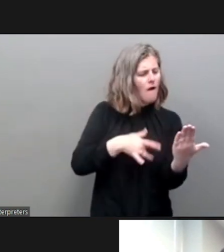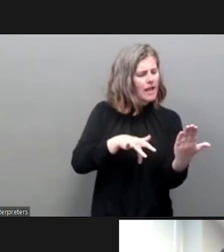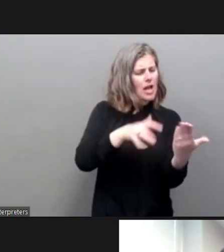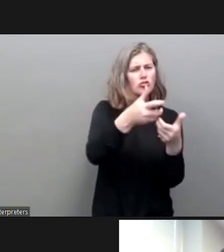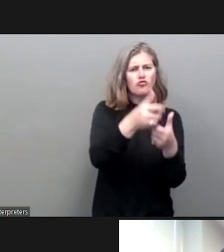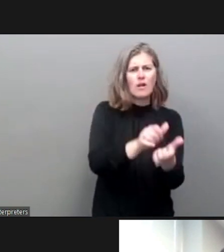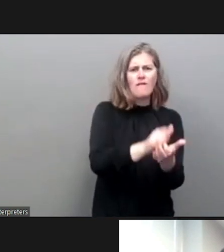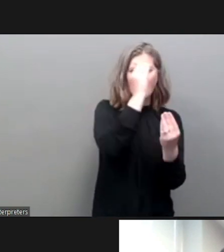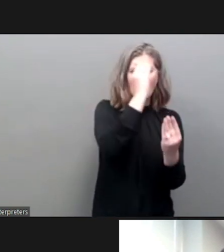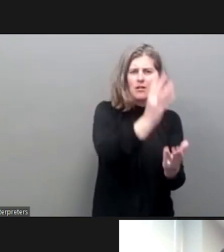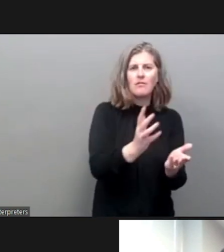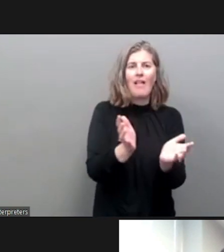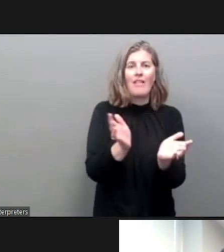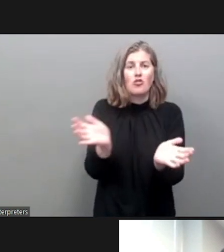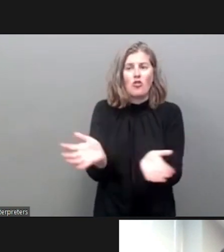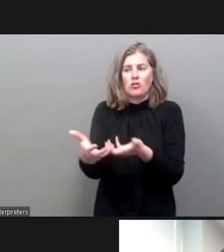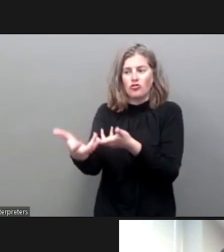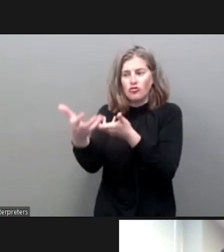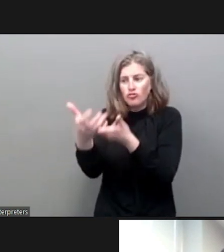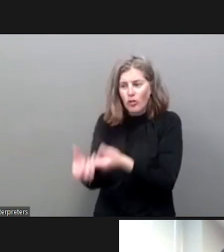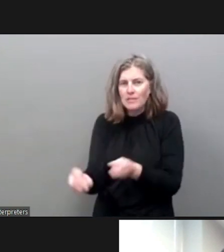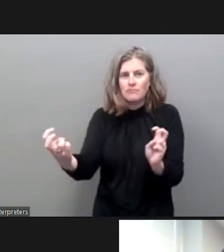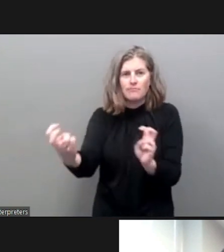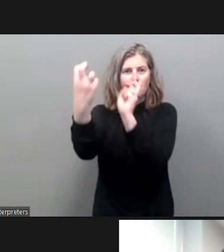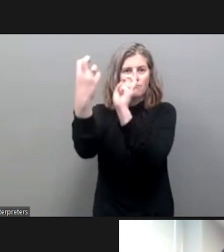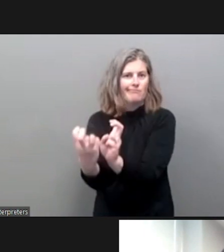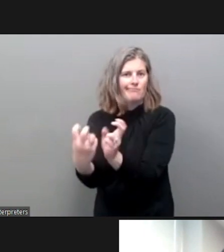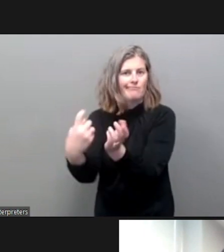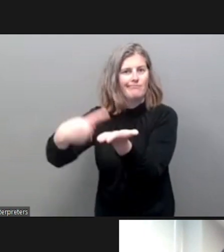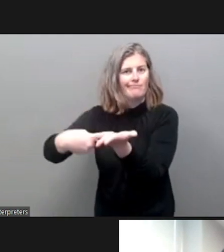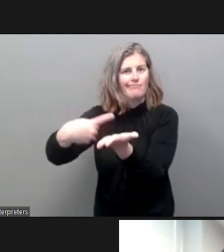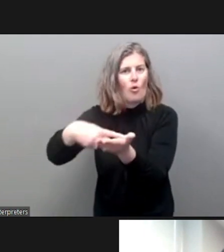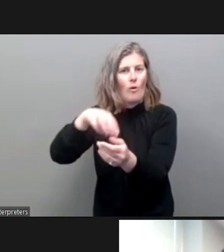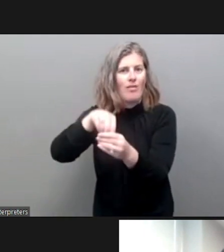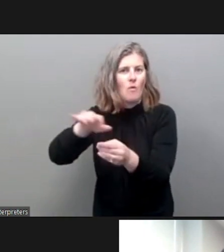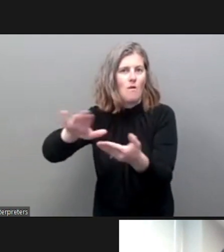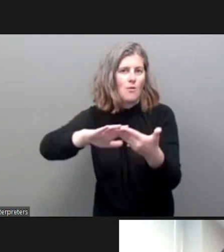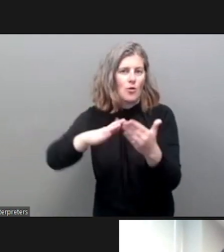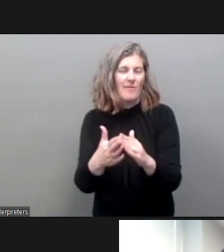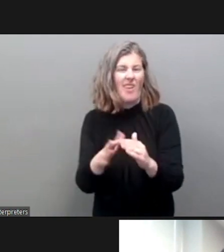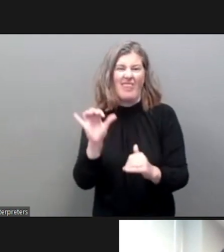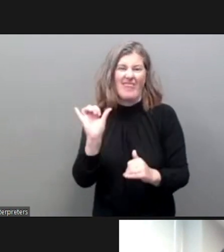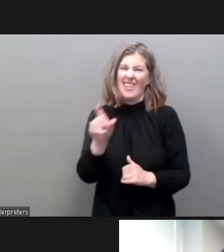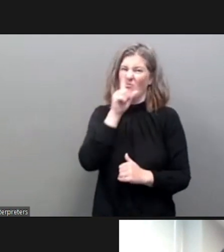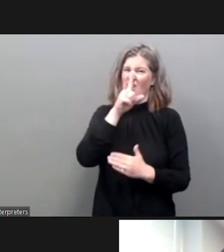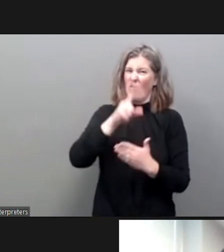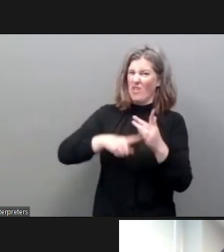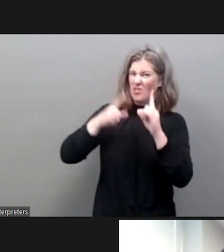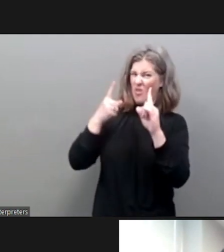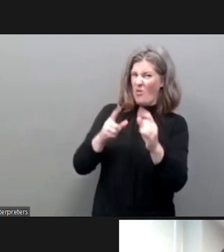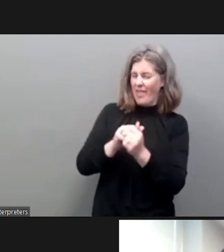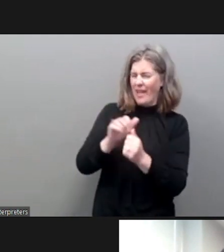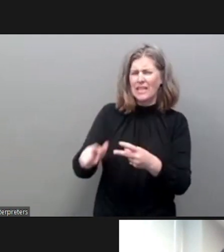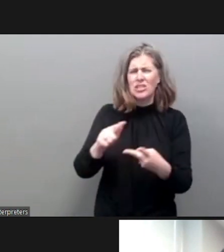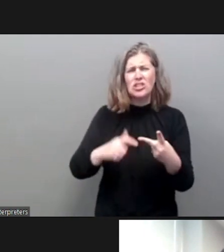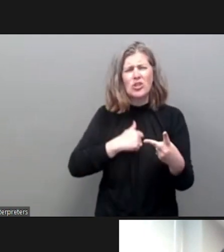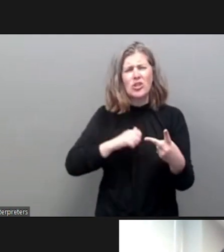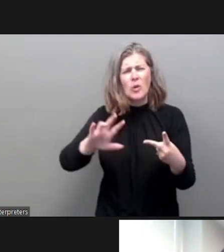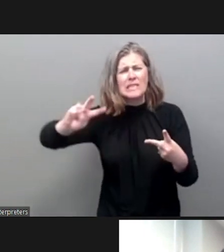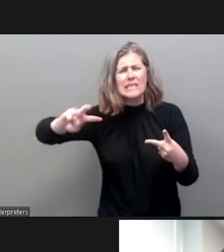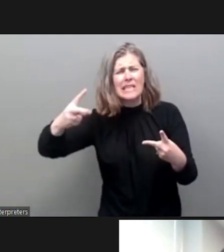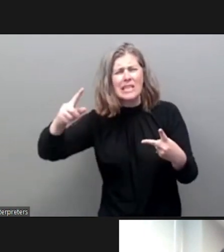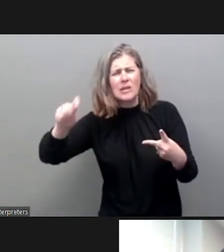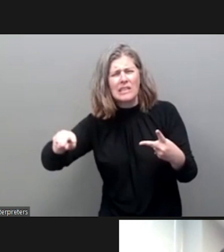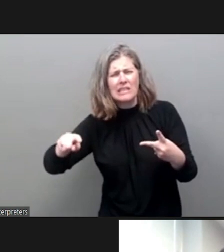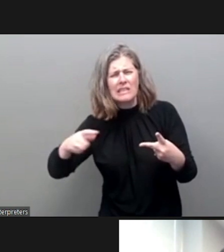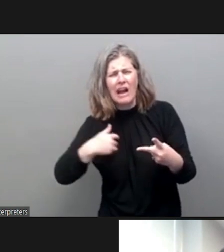and encourage trusted voices in the community. So that's kind of where we're at for that. And sorry, your second, does